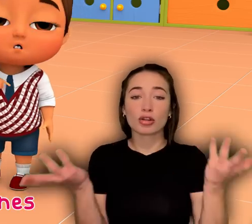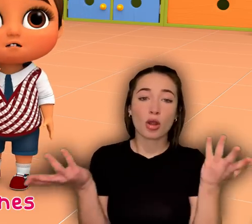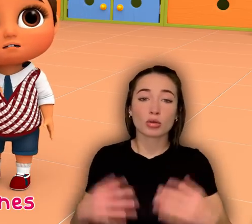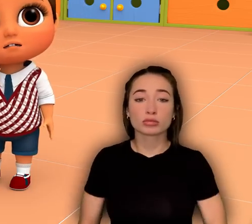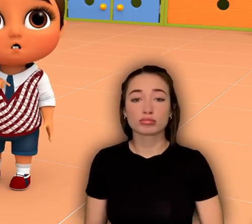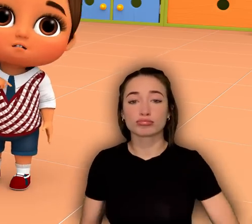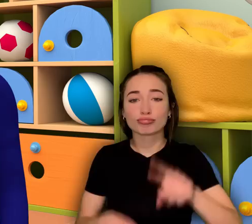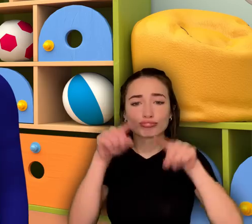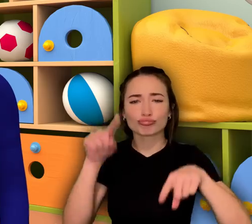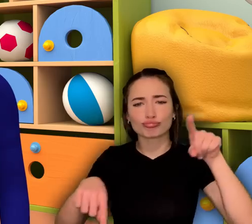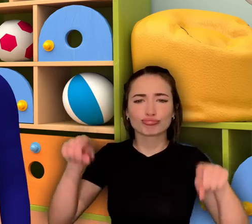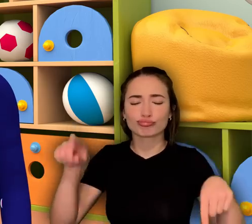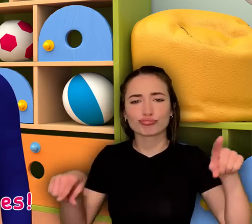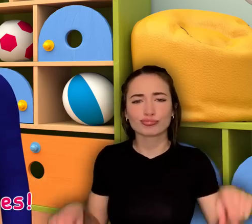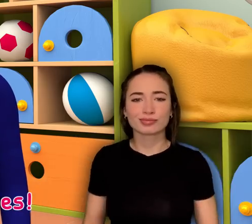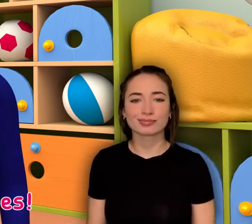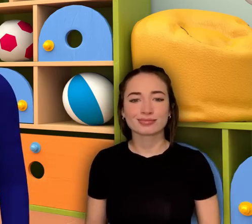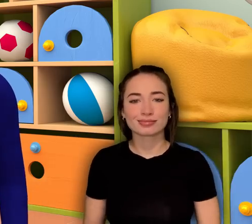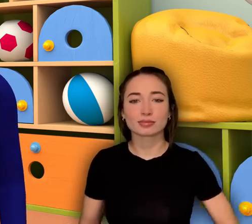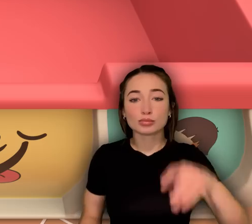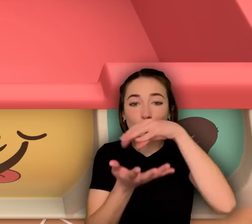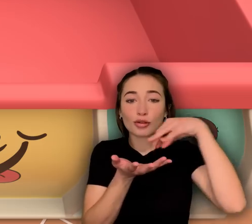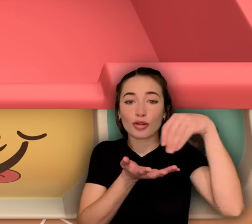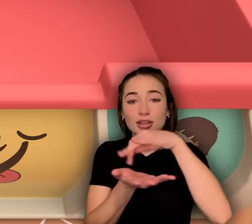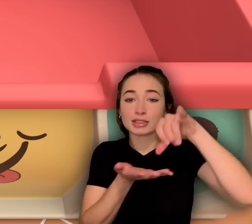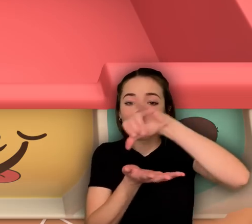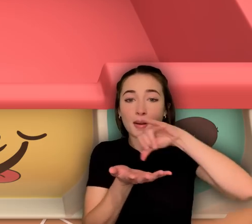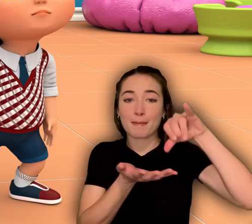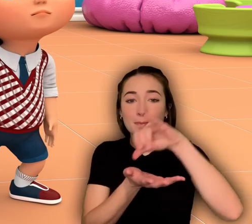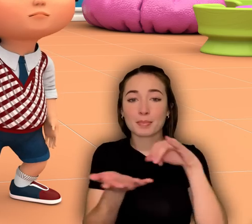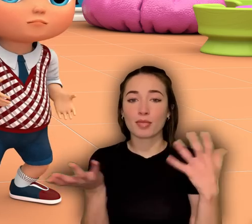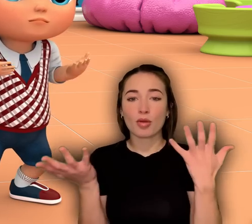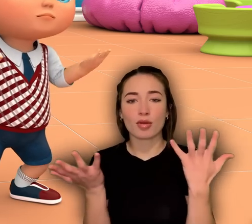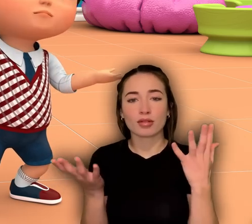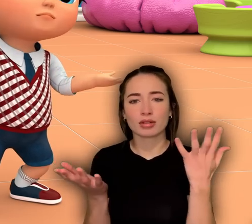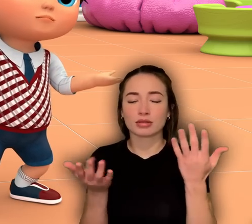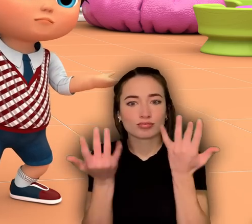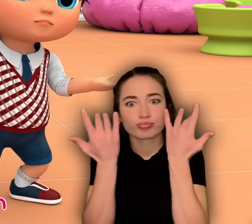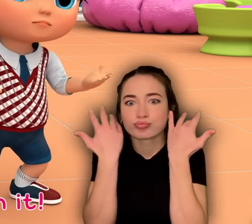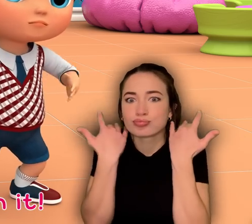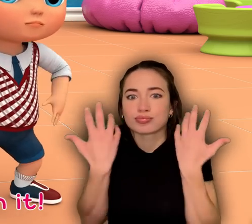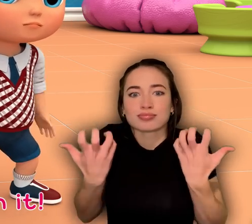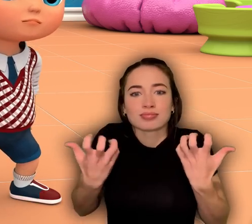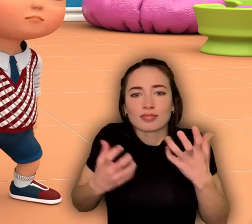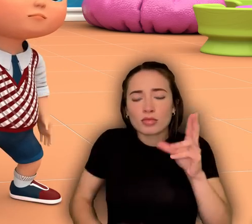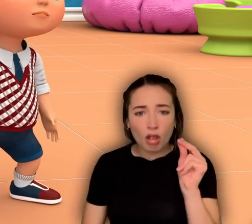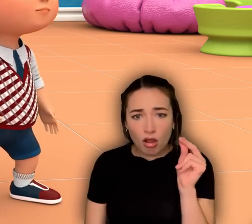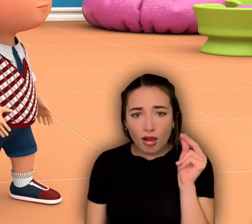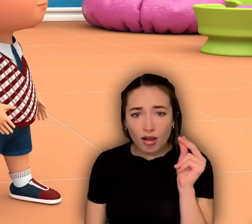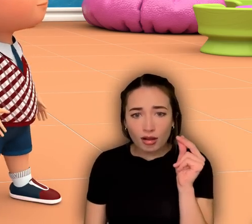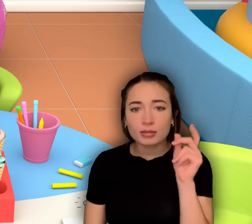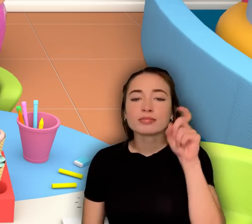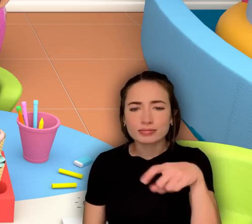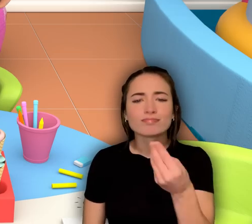cones and waffle cones yo there are no awful cones sprinkles on it syrup on it don't you put your ear up on